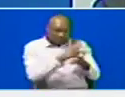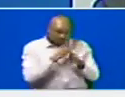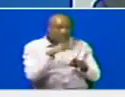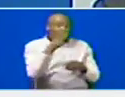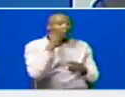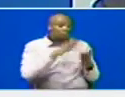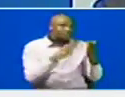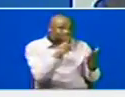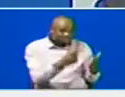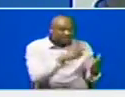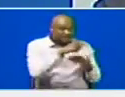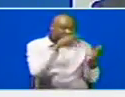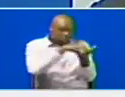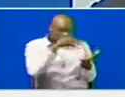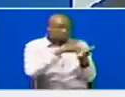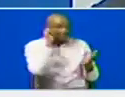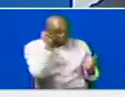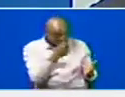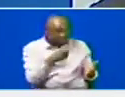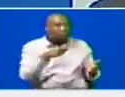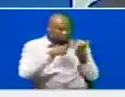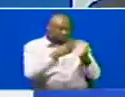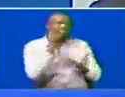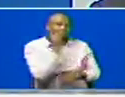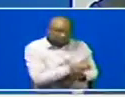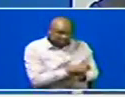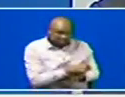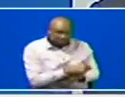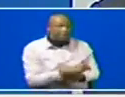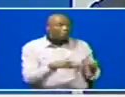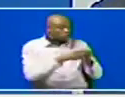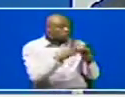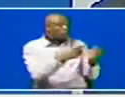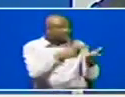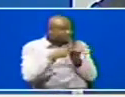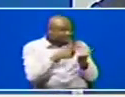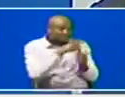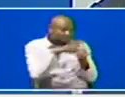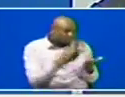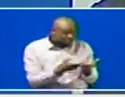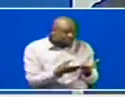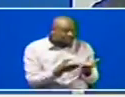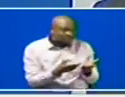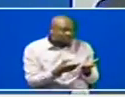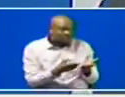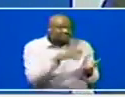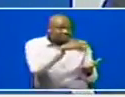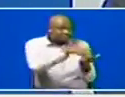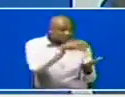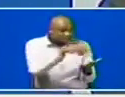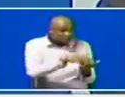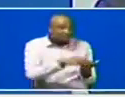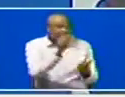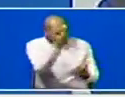what he said about the situation in Kenya. We discussed that. And we discussed the situation